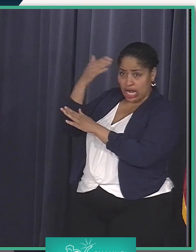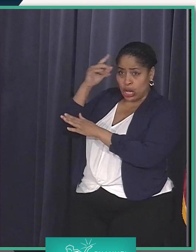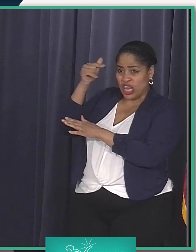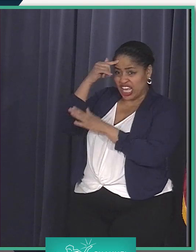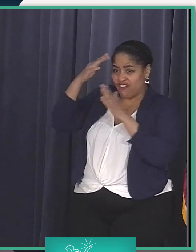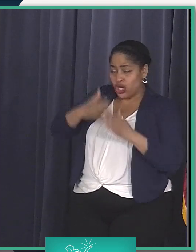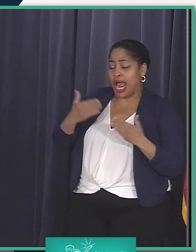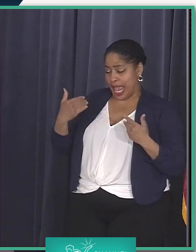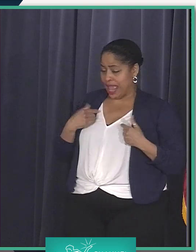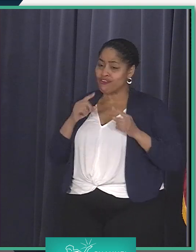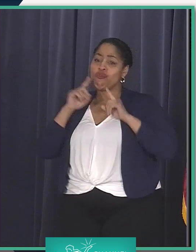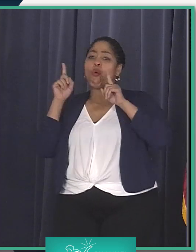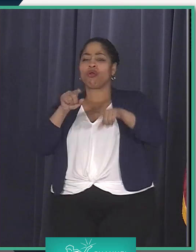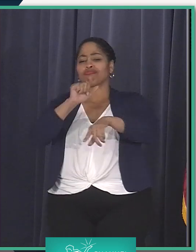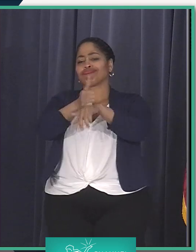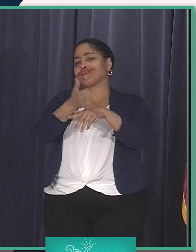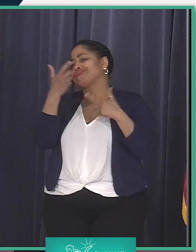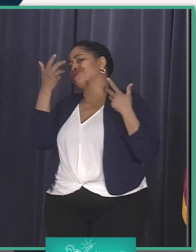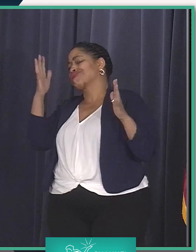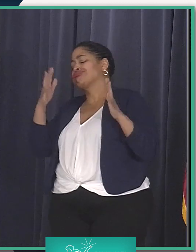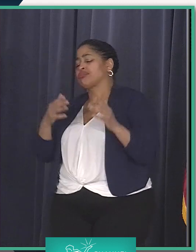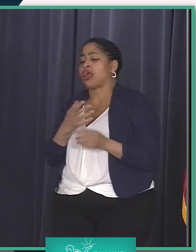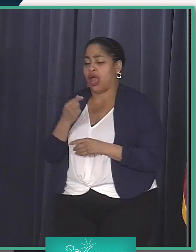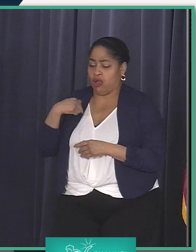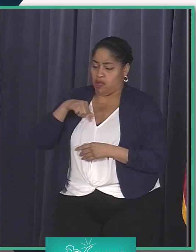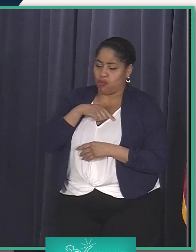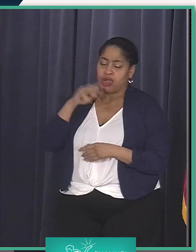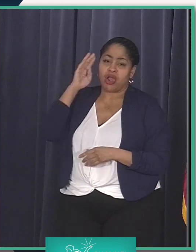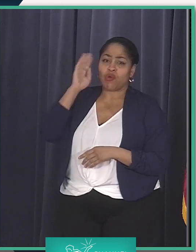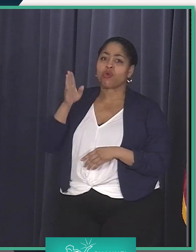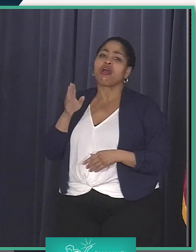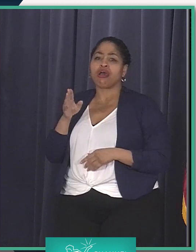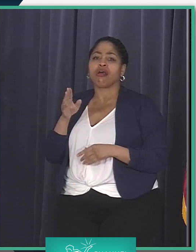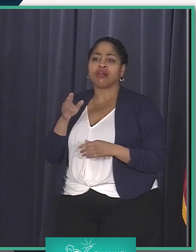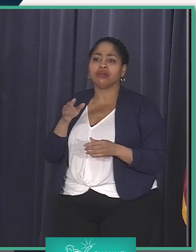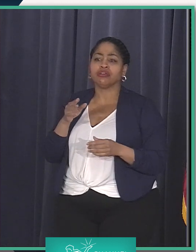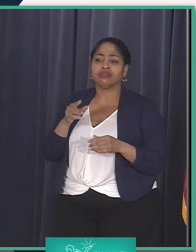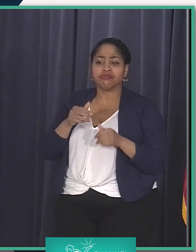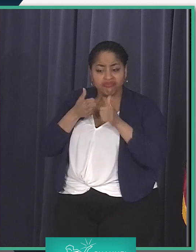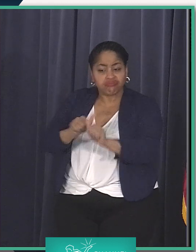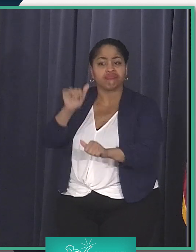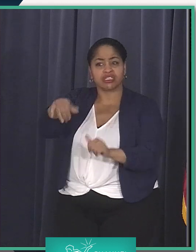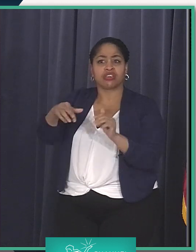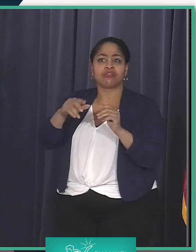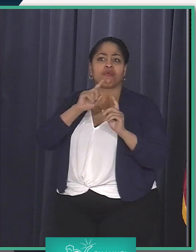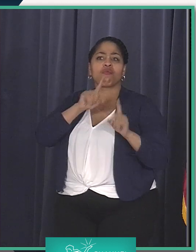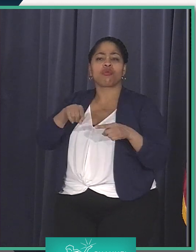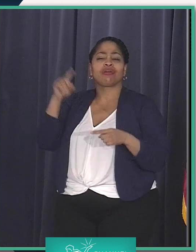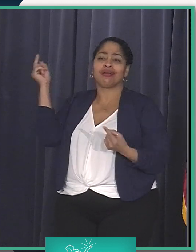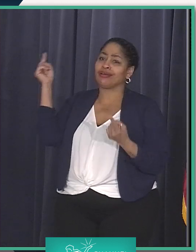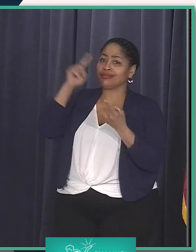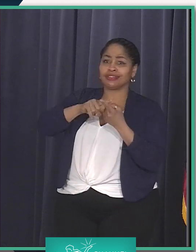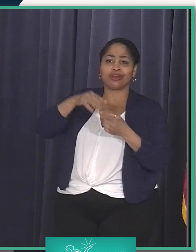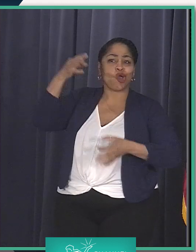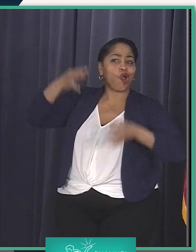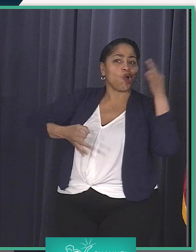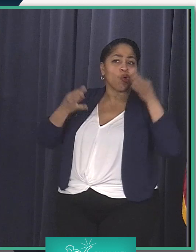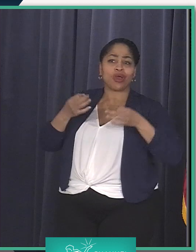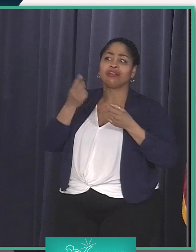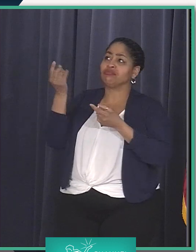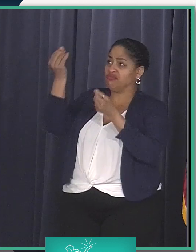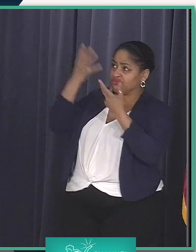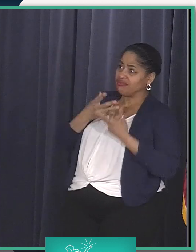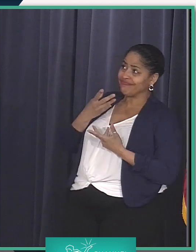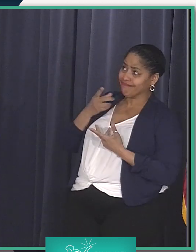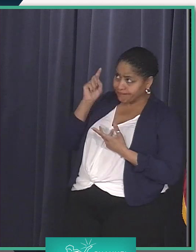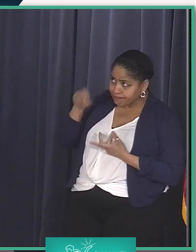an executive order in place, and we will be enforcing that order until a court tells us otherwise. So